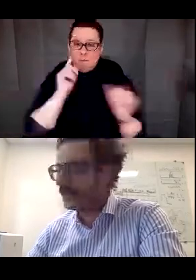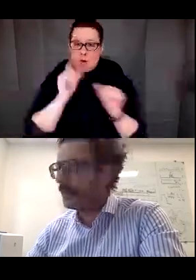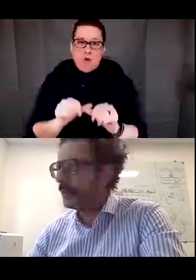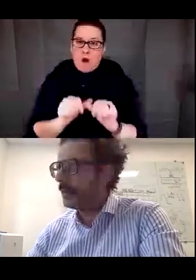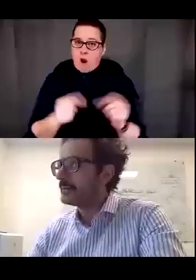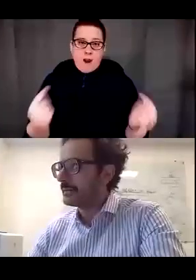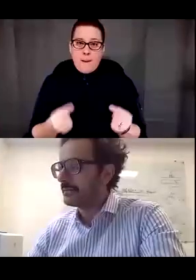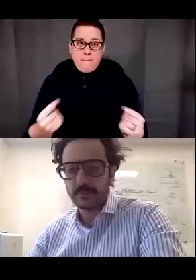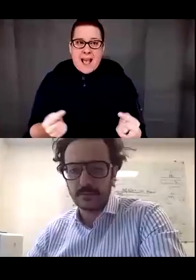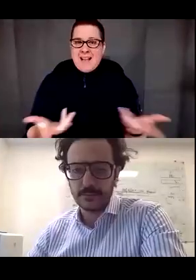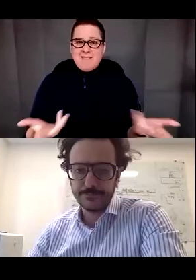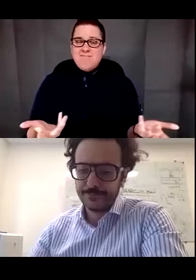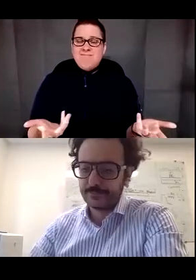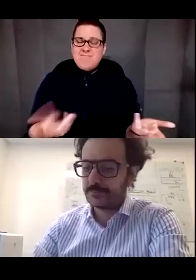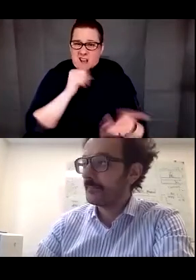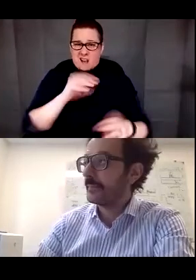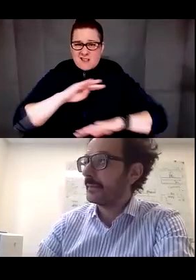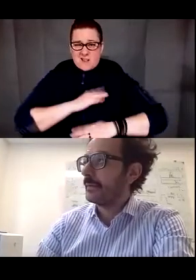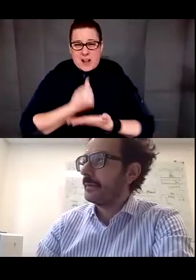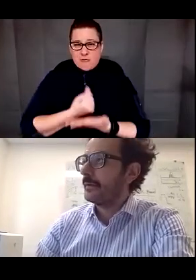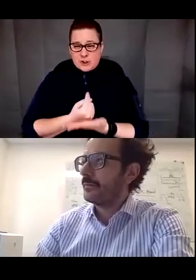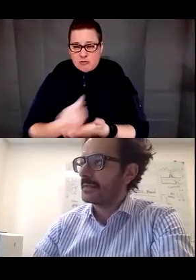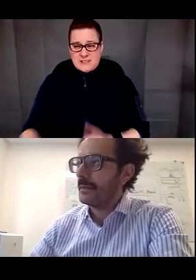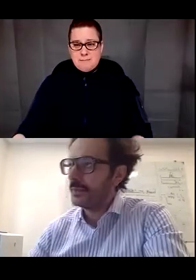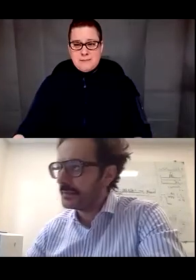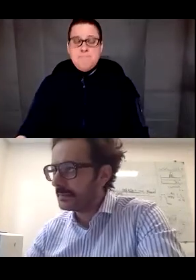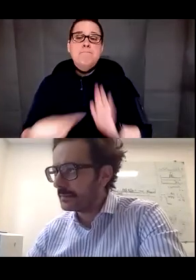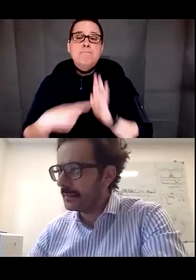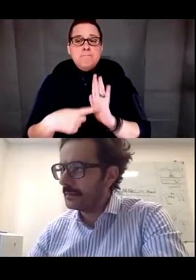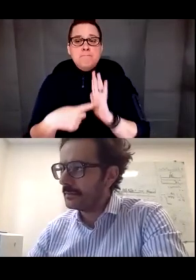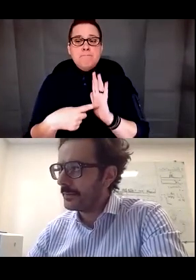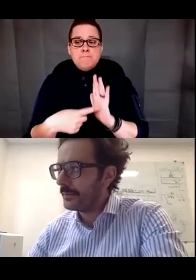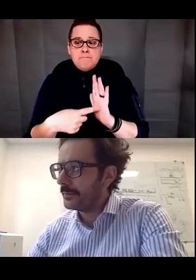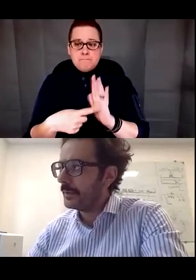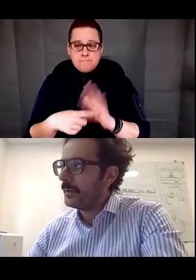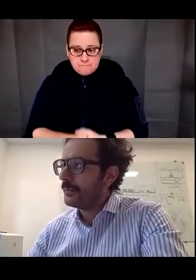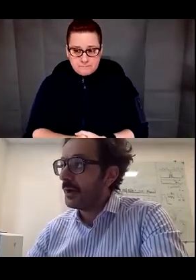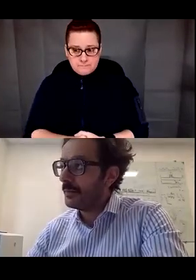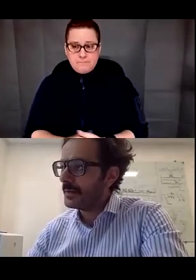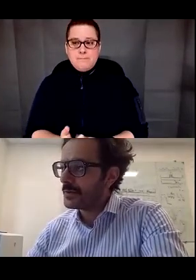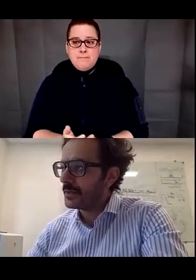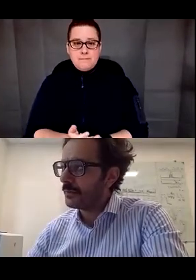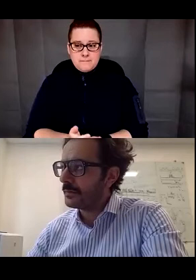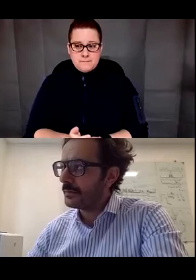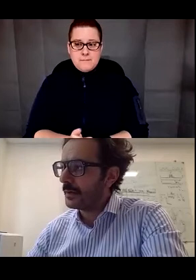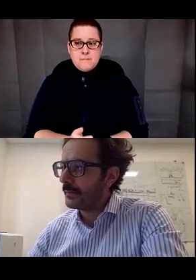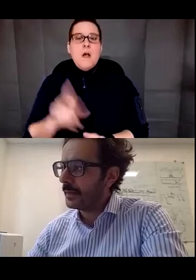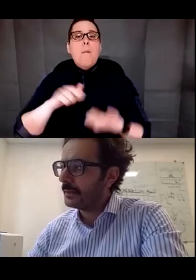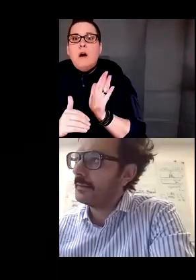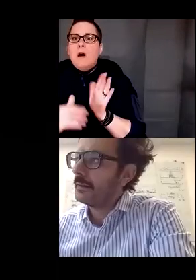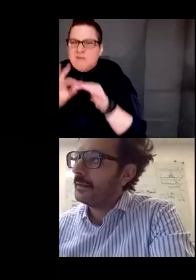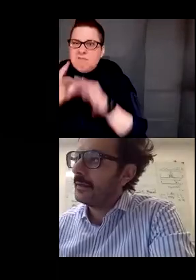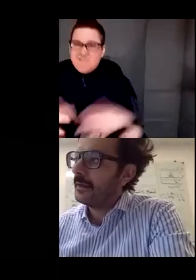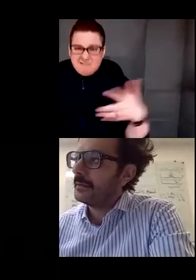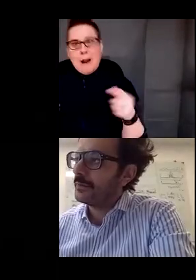are unsatisfactory. For example, this is another problem associated with chronic